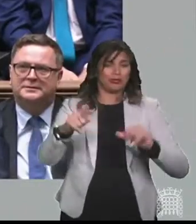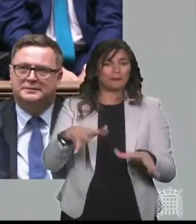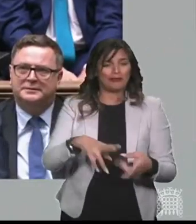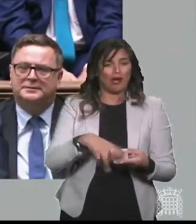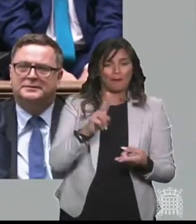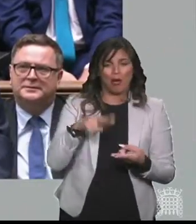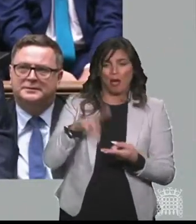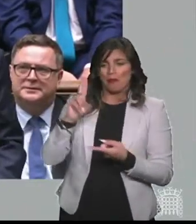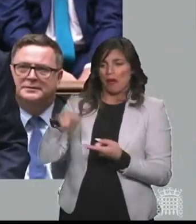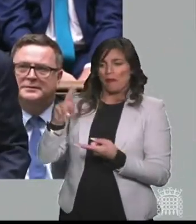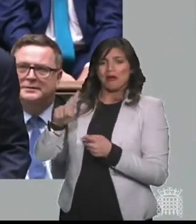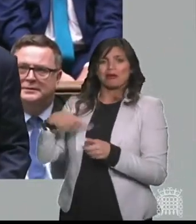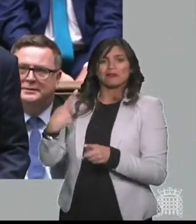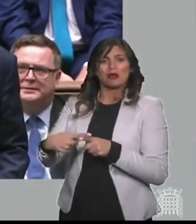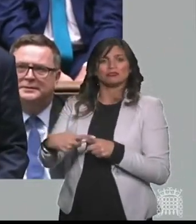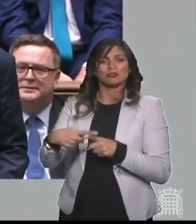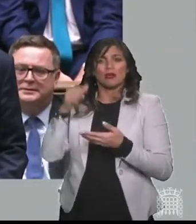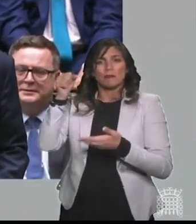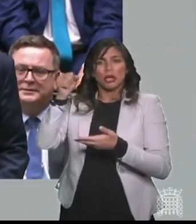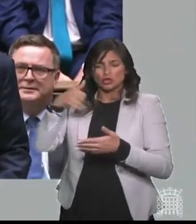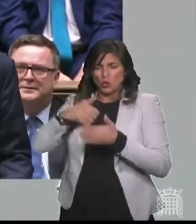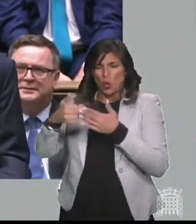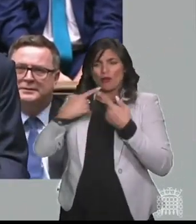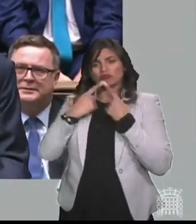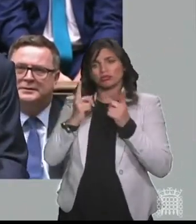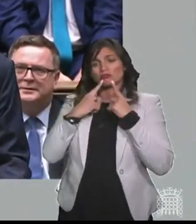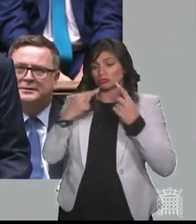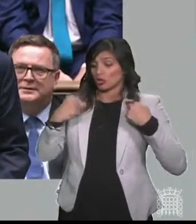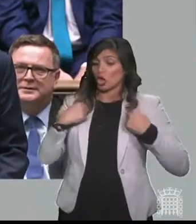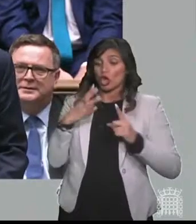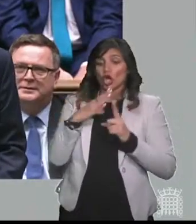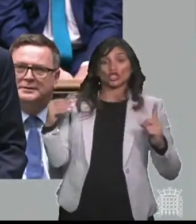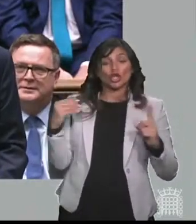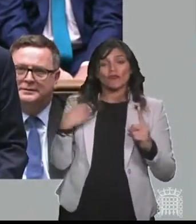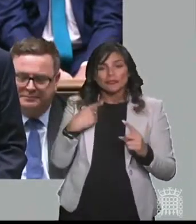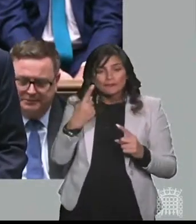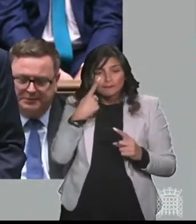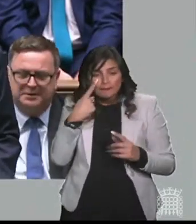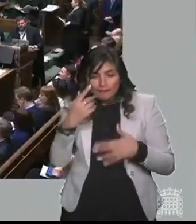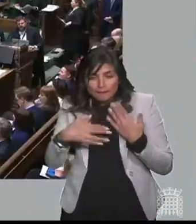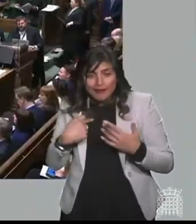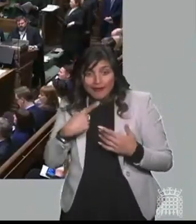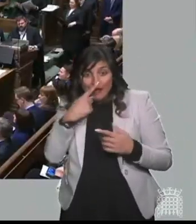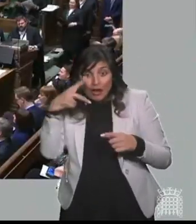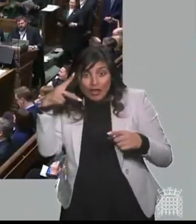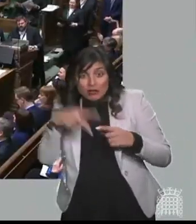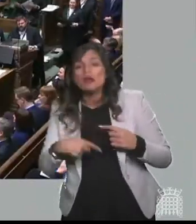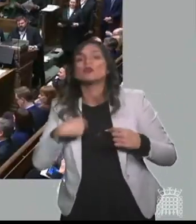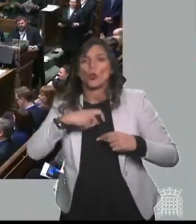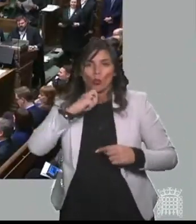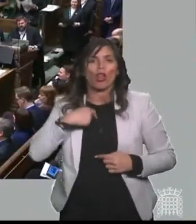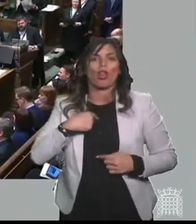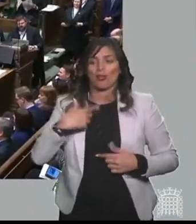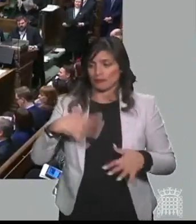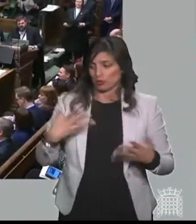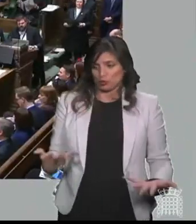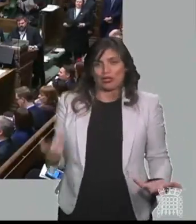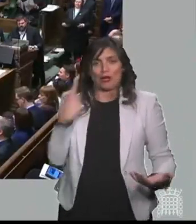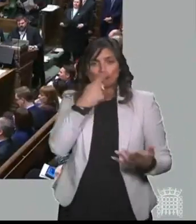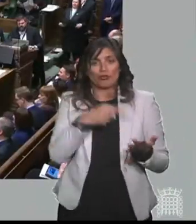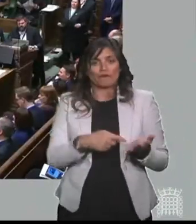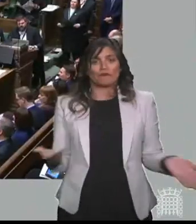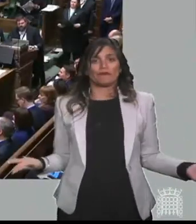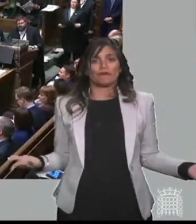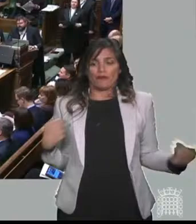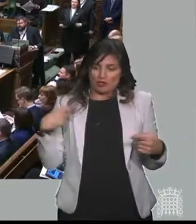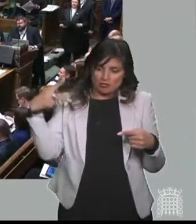single budget, but Conservatives cut taxes when we responsibly can. And today we do